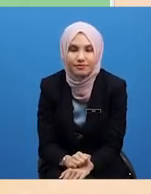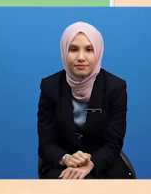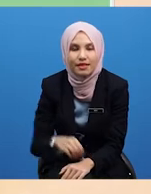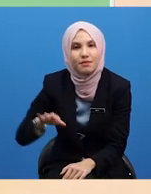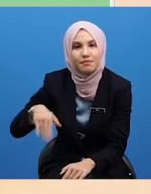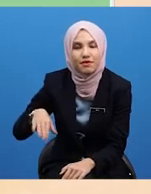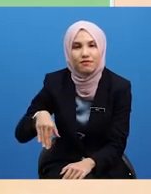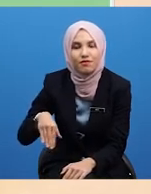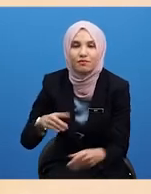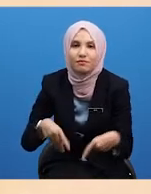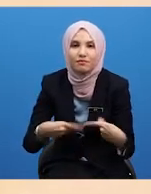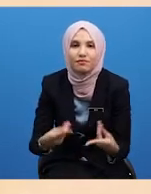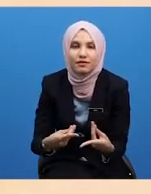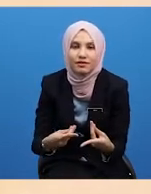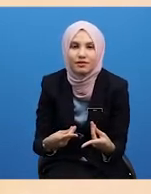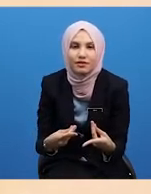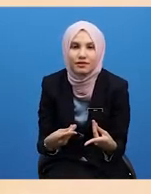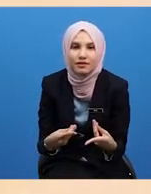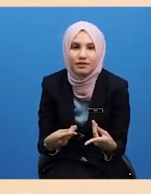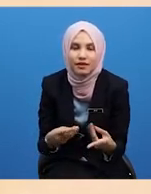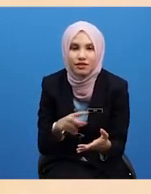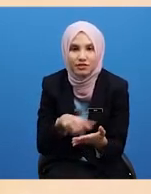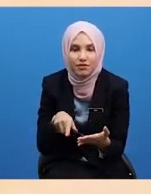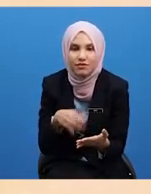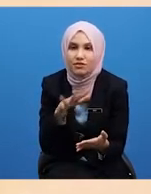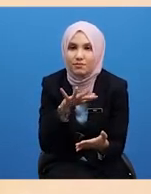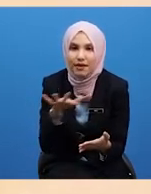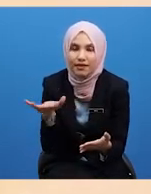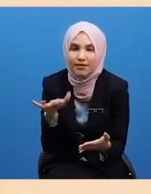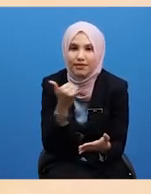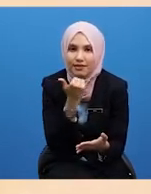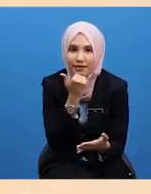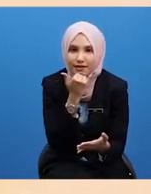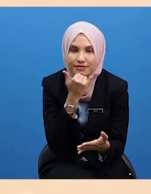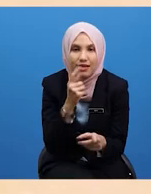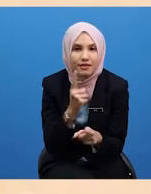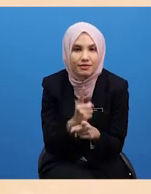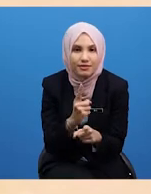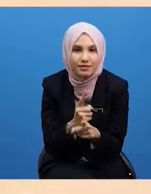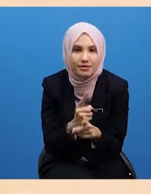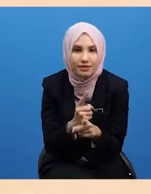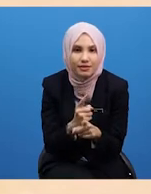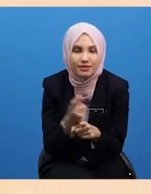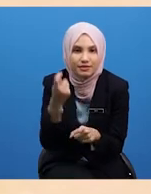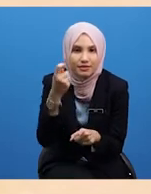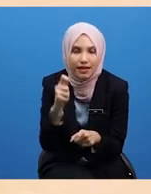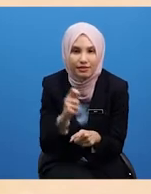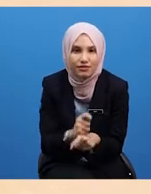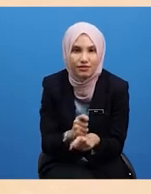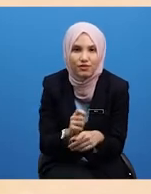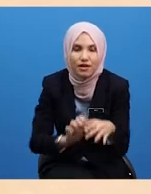Before we leave, do check for spelling errors and accuracy in the textual